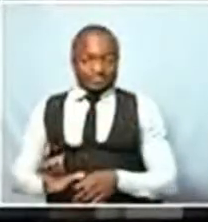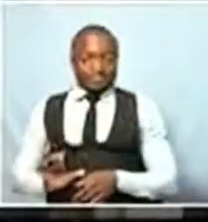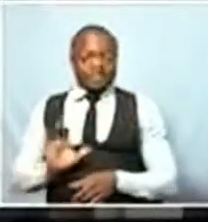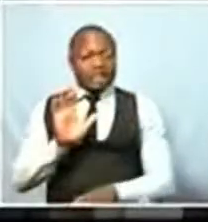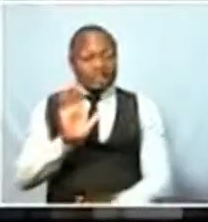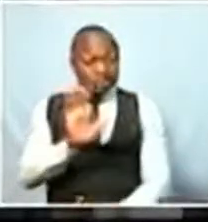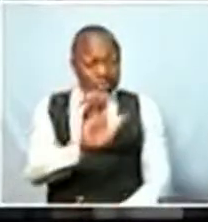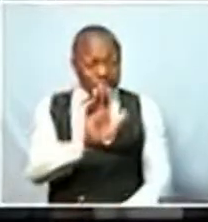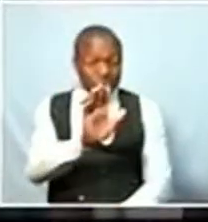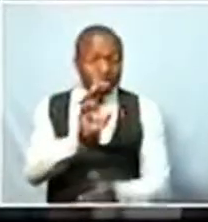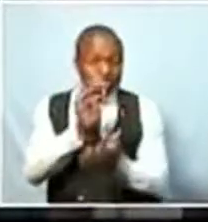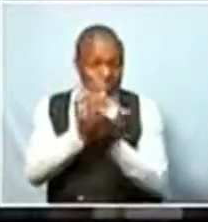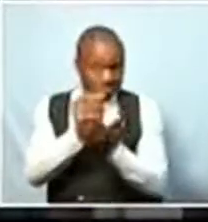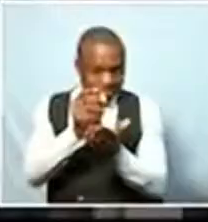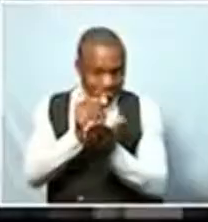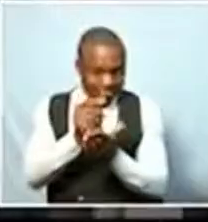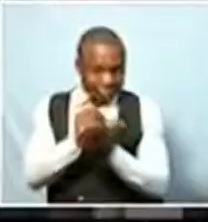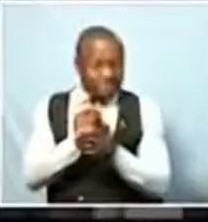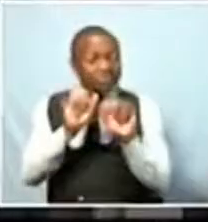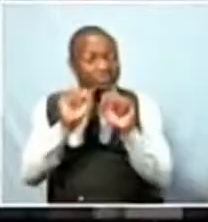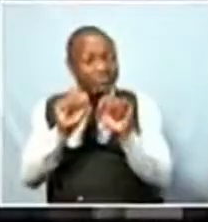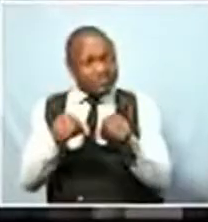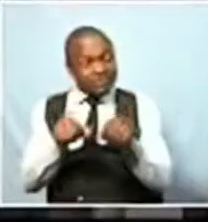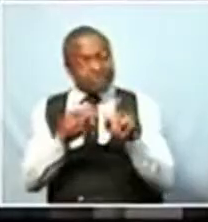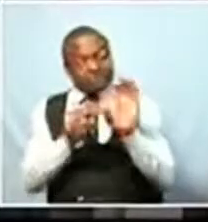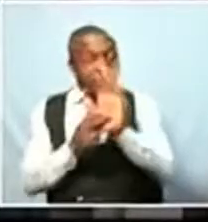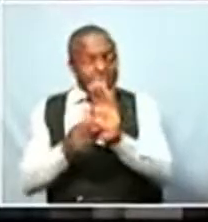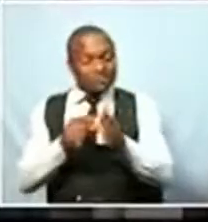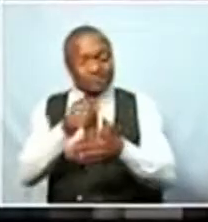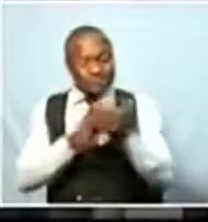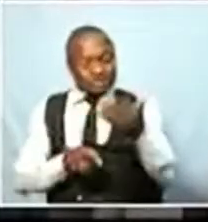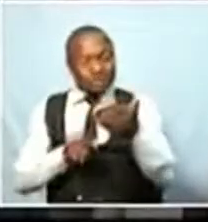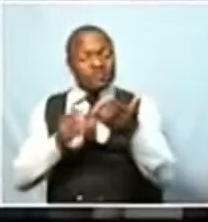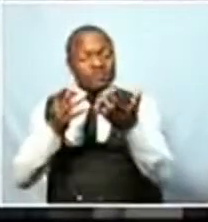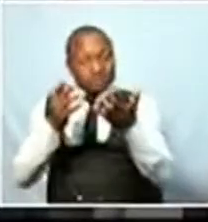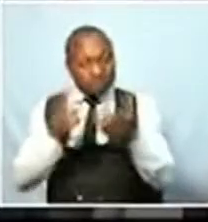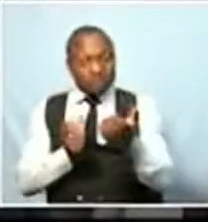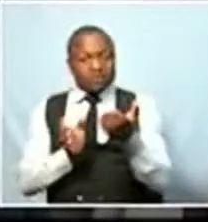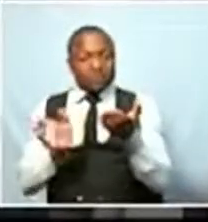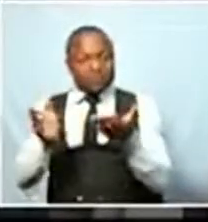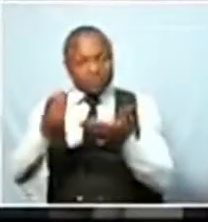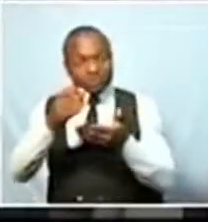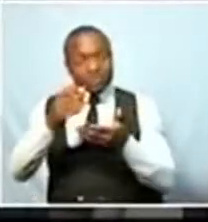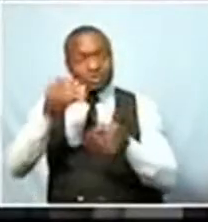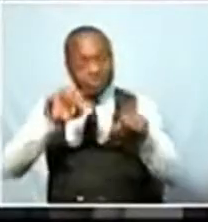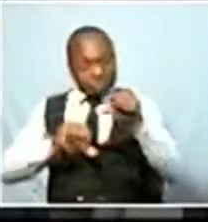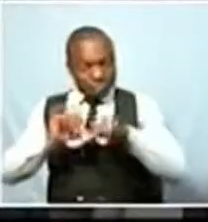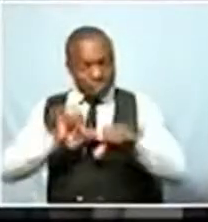your revenues you are able to indicate what you expect to realize from audit fees